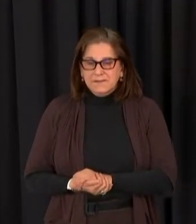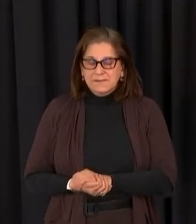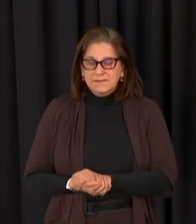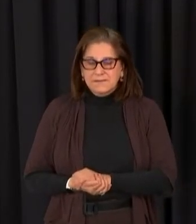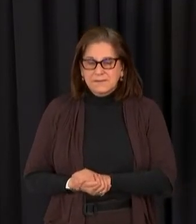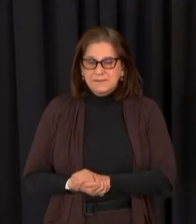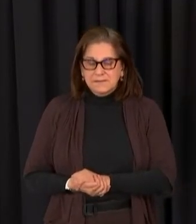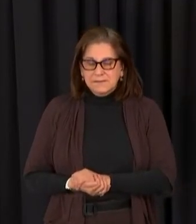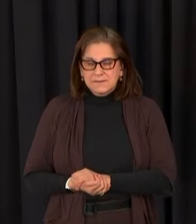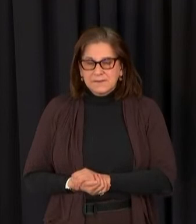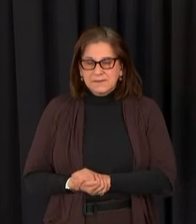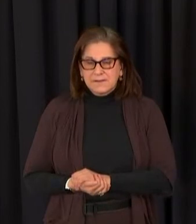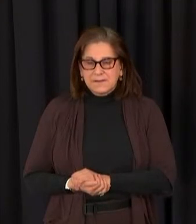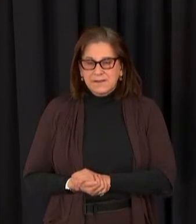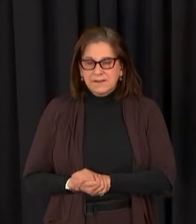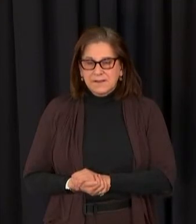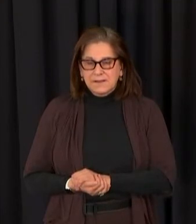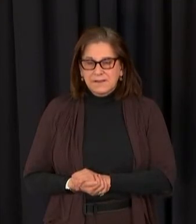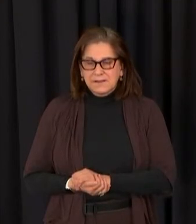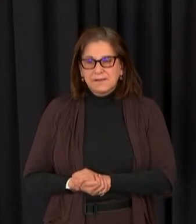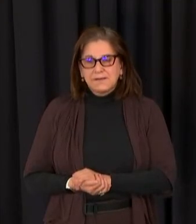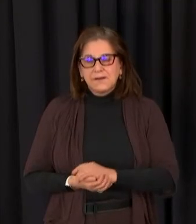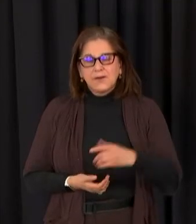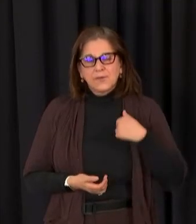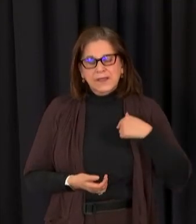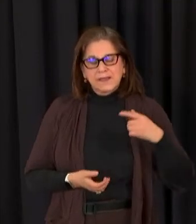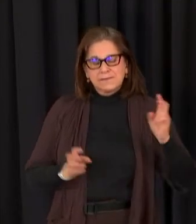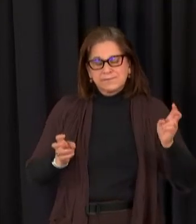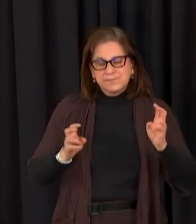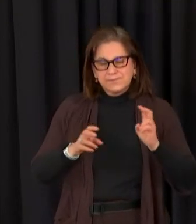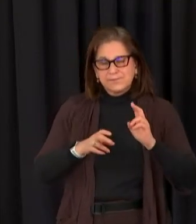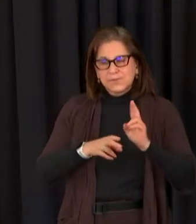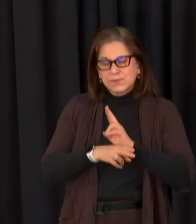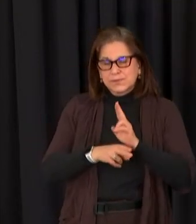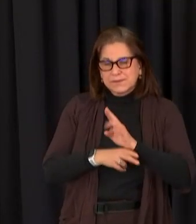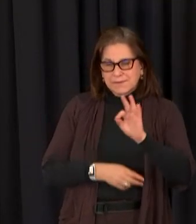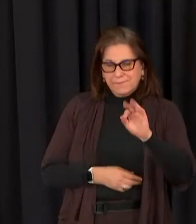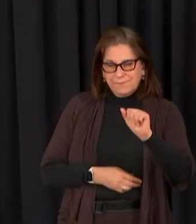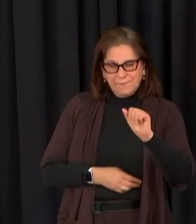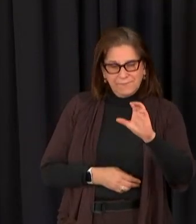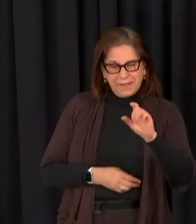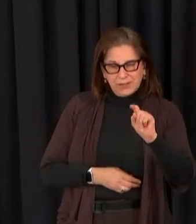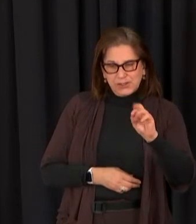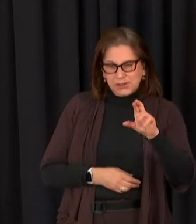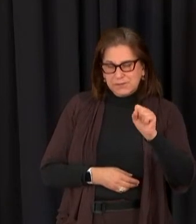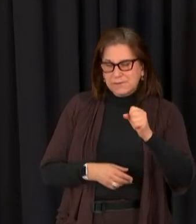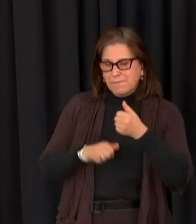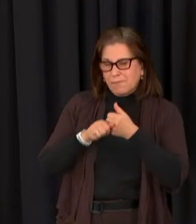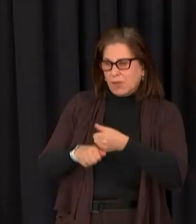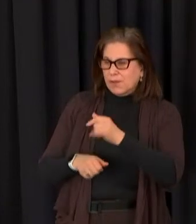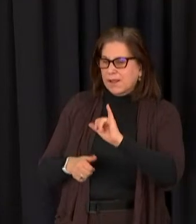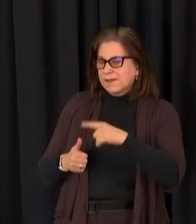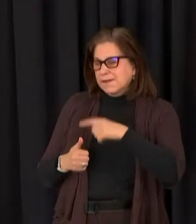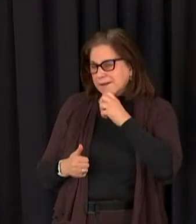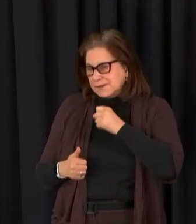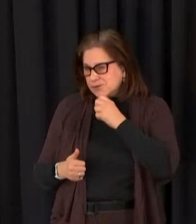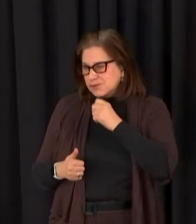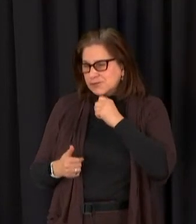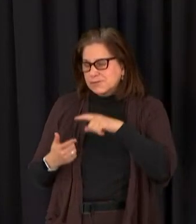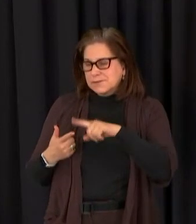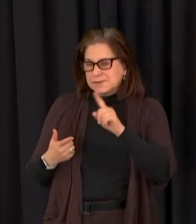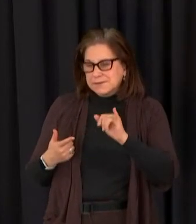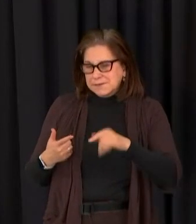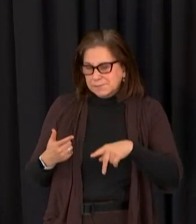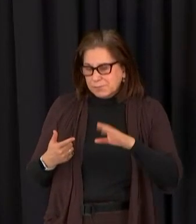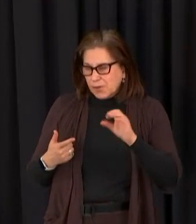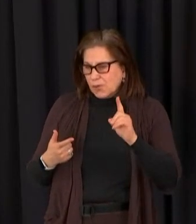to the factors that I just explained. Then once the invitations go out, you have 48 hours